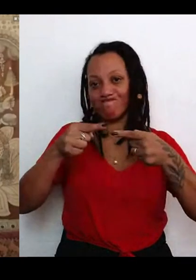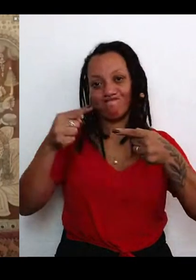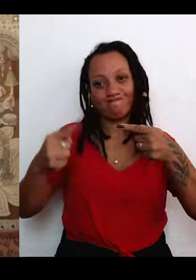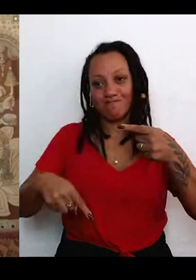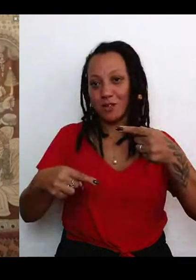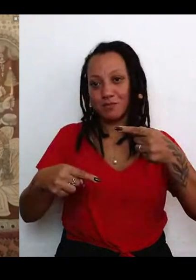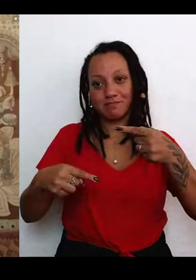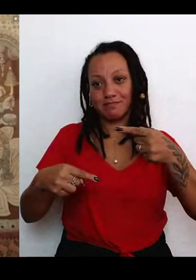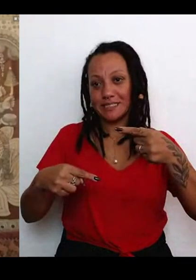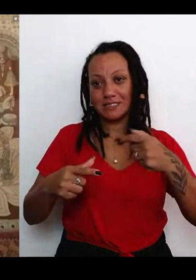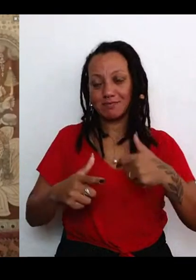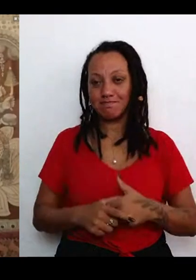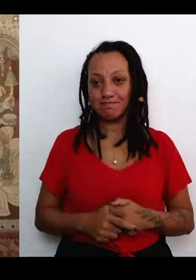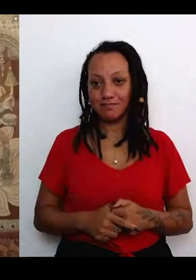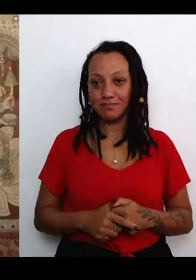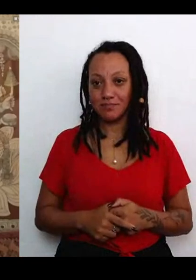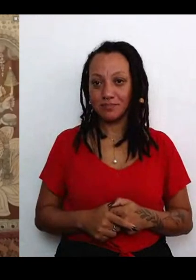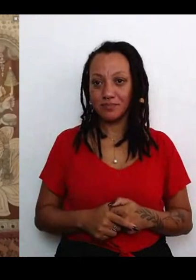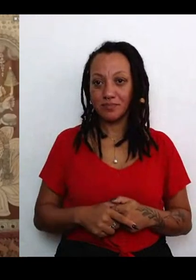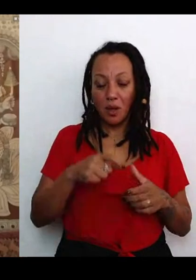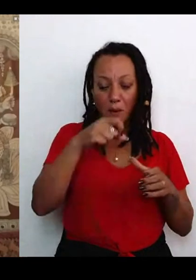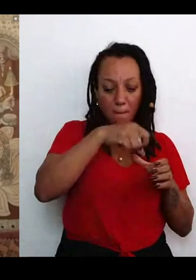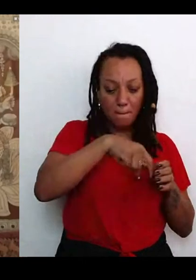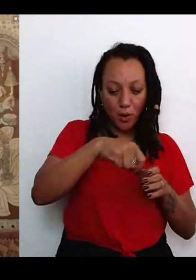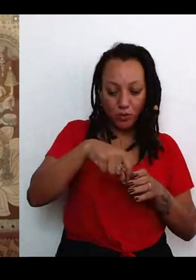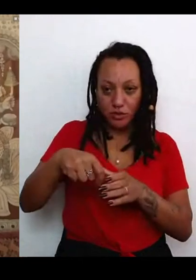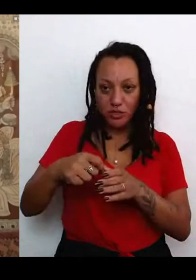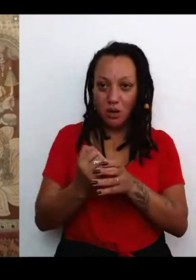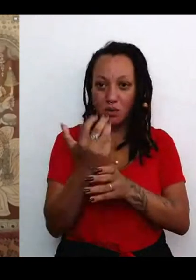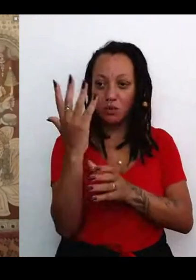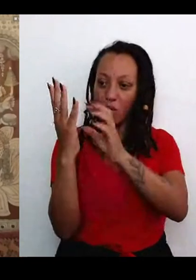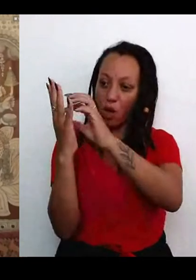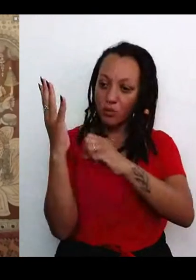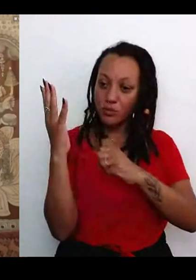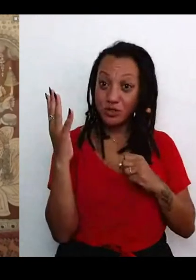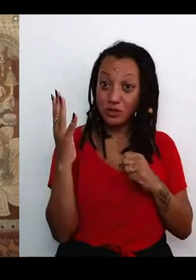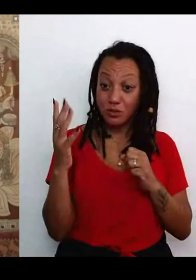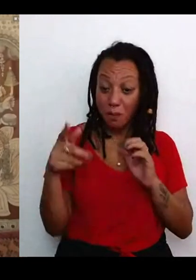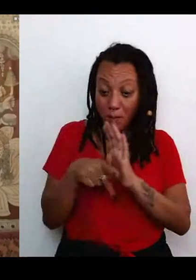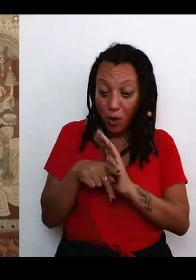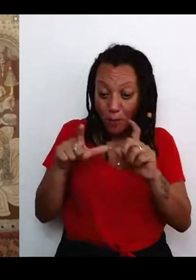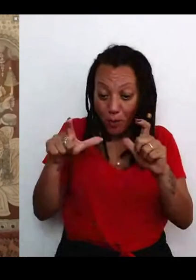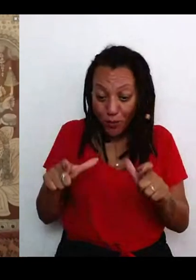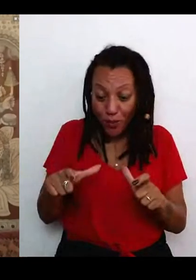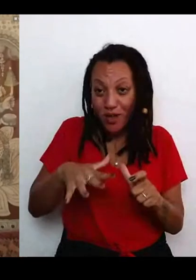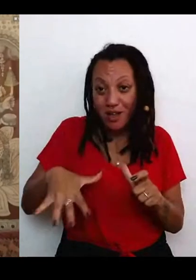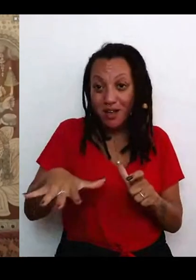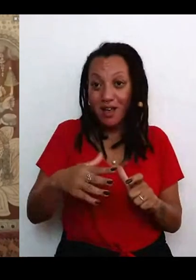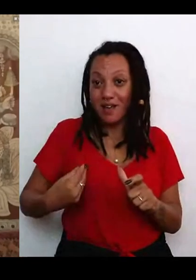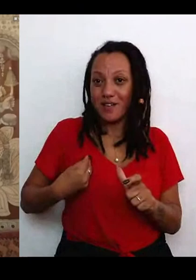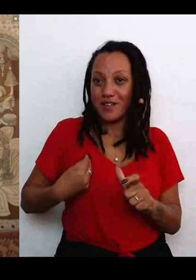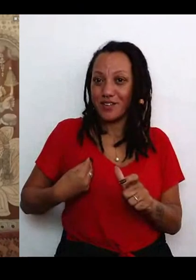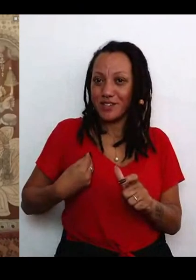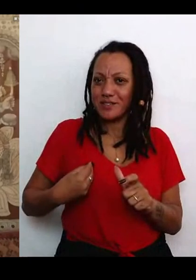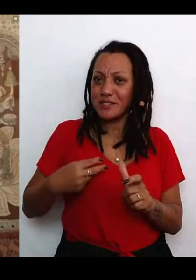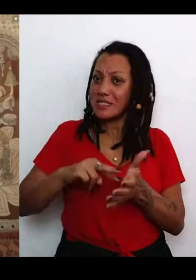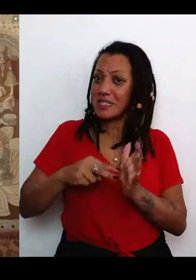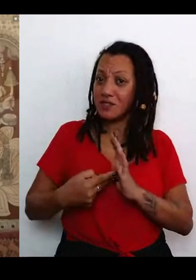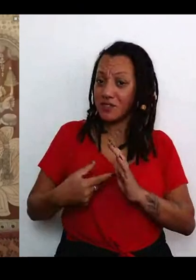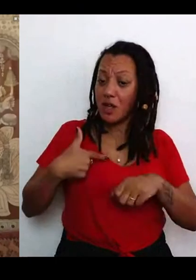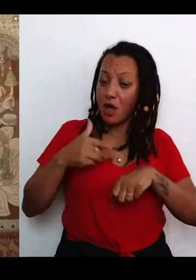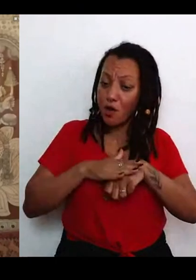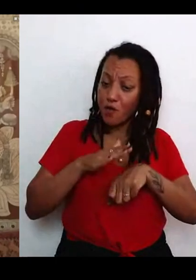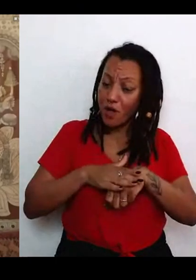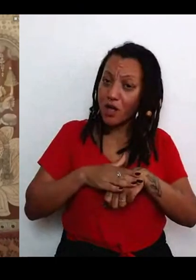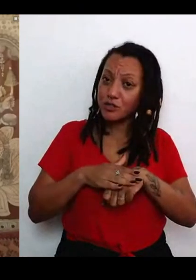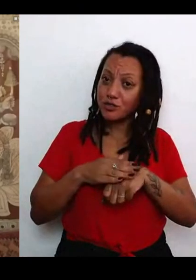local economies are based on cons producing what you consume the indicator growth separated the truth if you